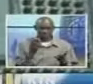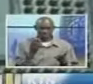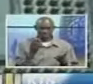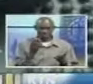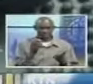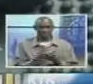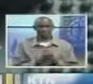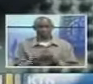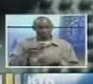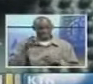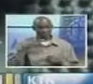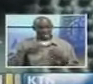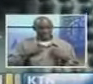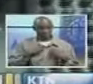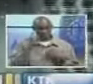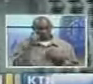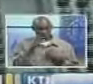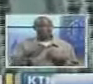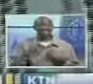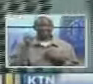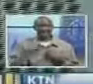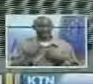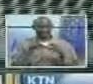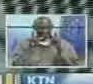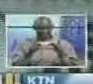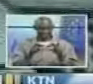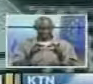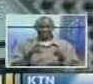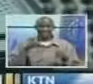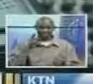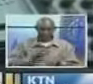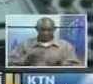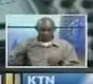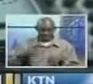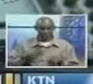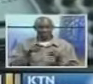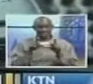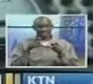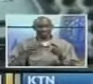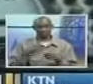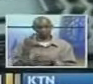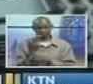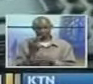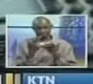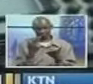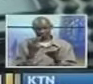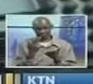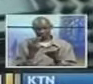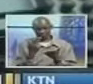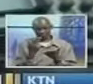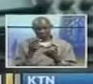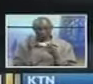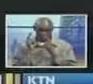tall order, but owning a firearm certificate that doubles up as a firearm license is the most tedious undertaking for an